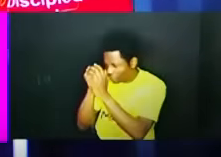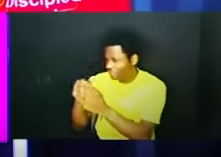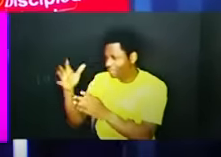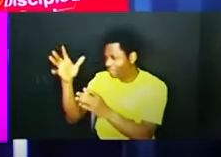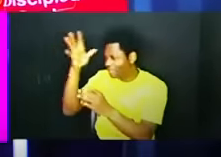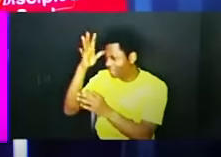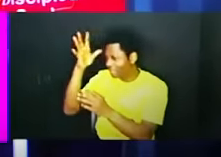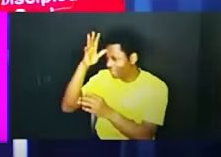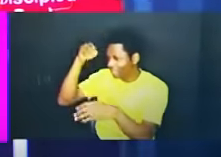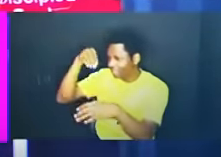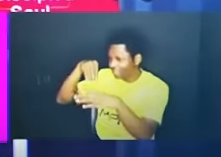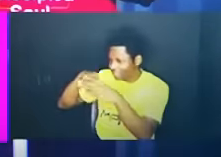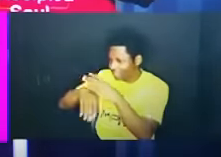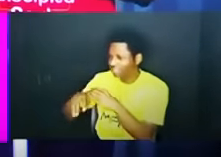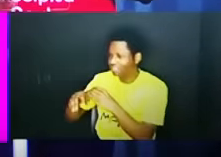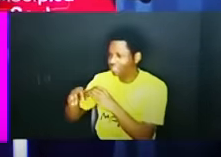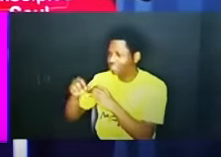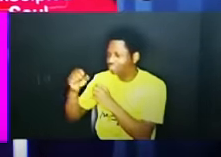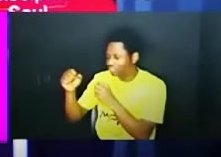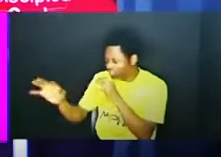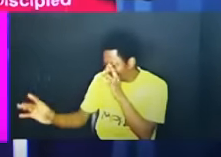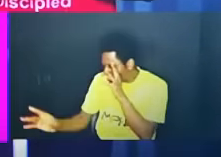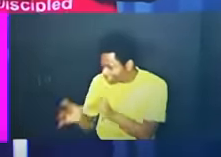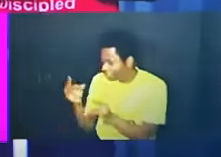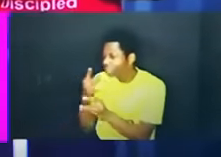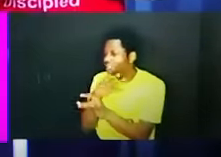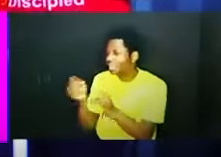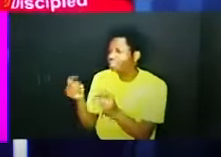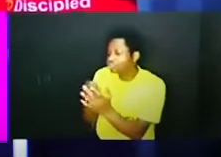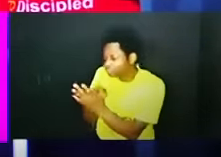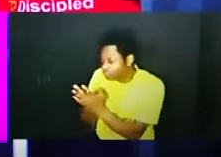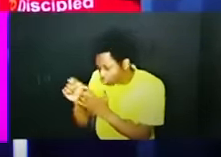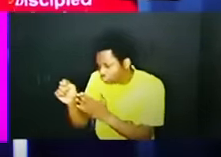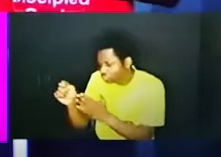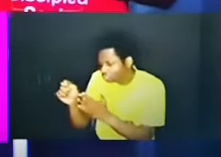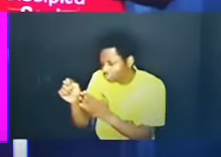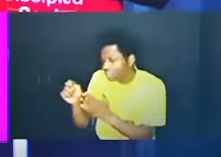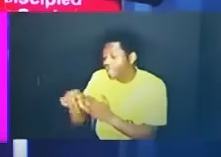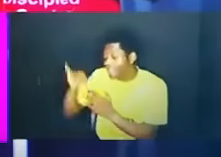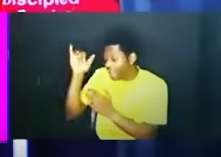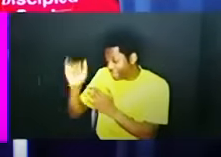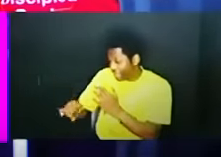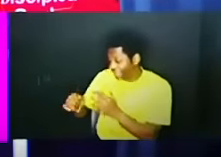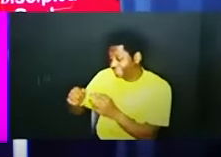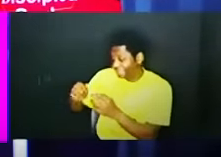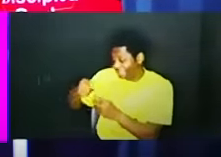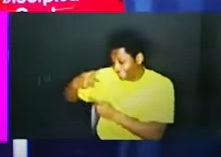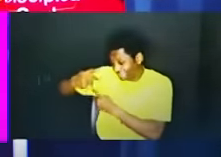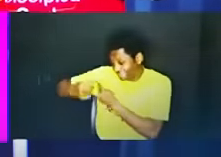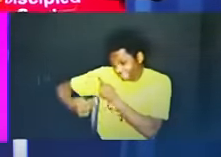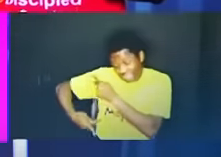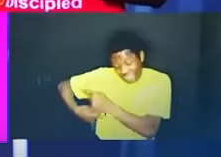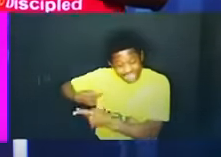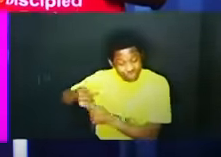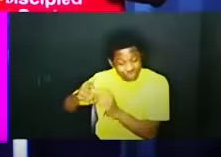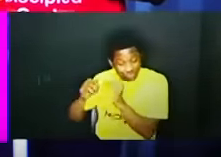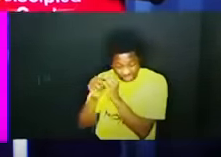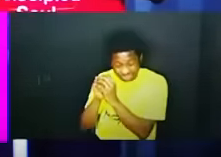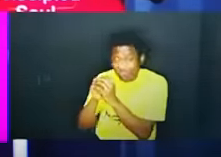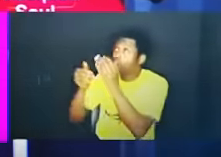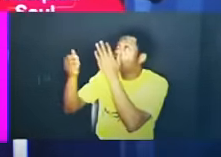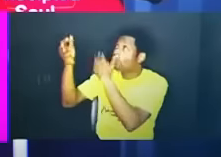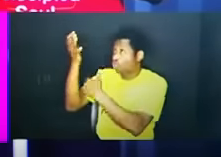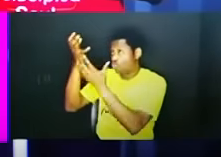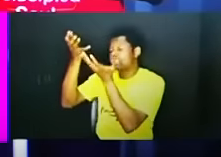the Spirit and in truth. For they are the kind of worshippers the Father seeks. Jesus said,